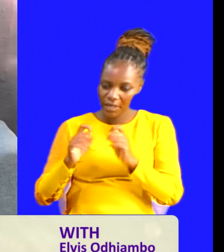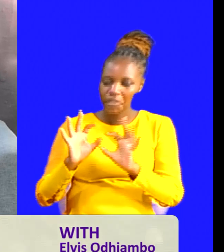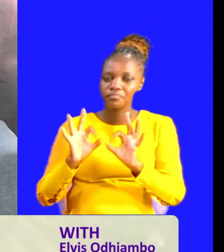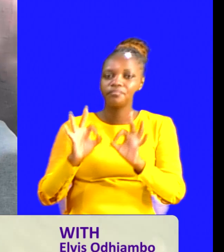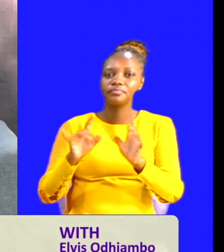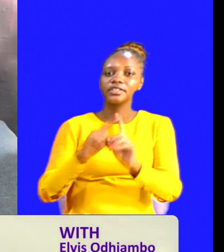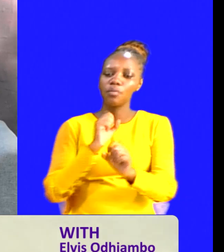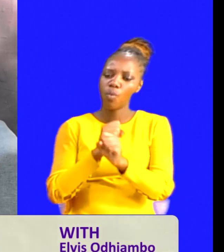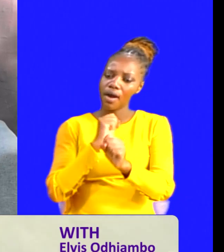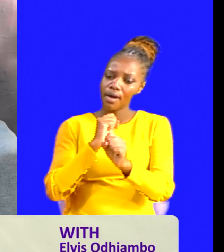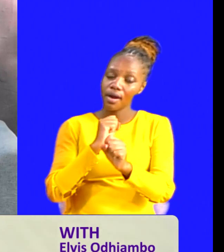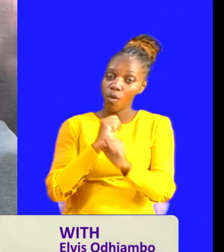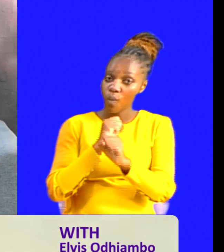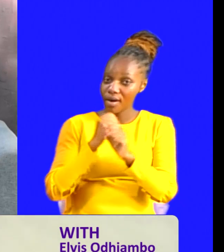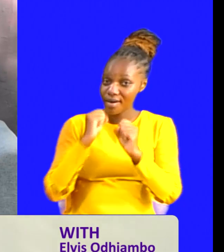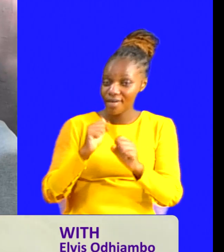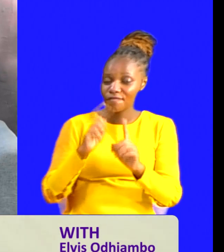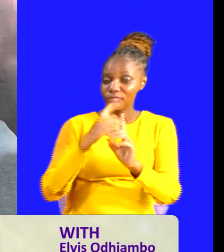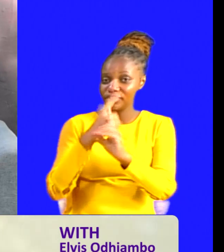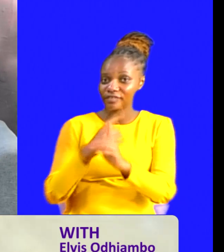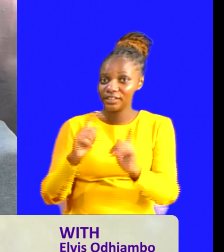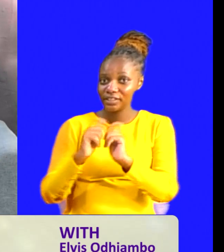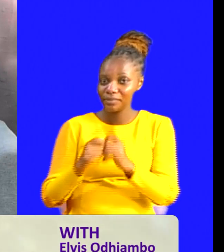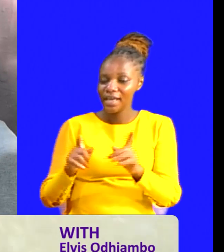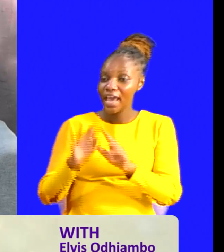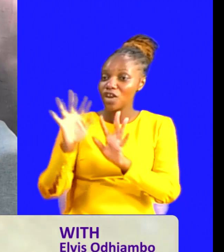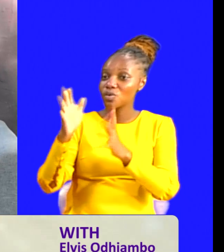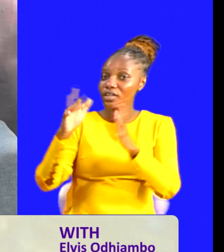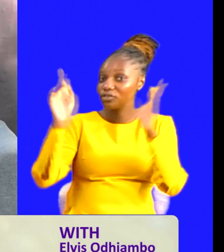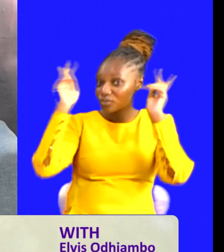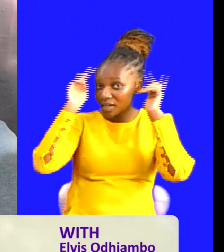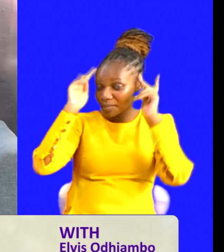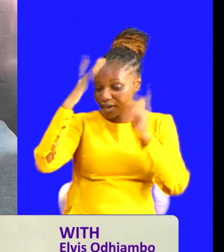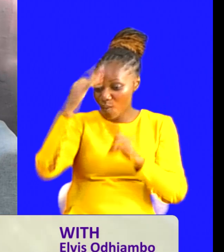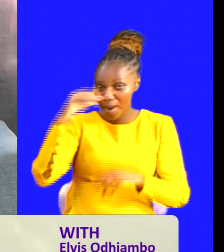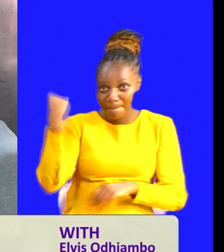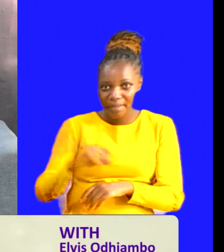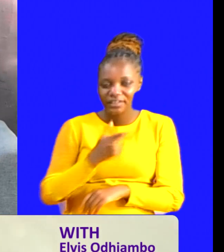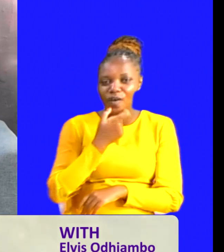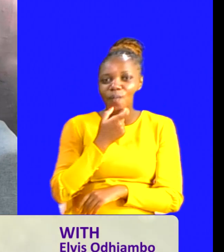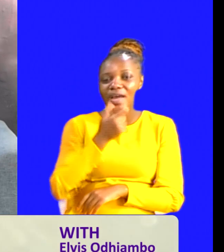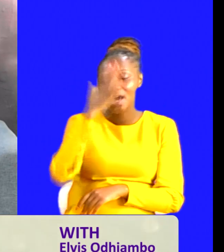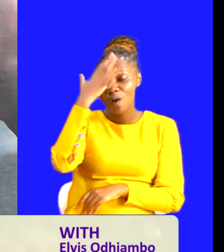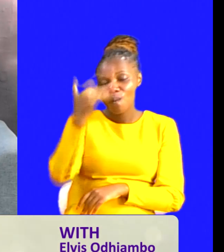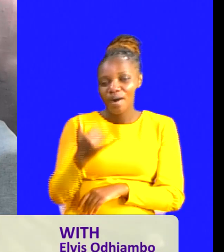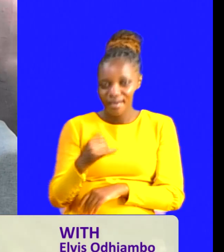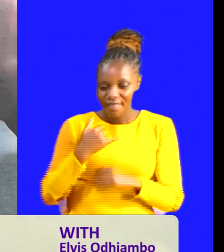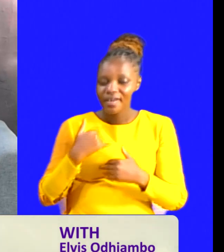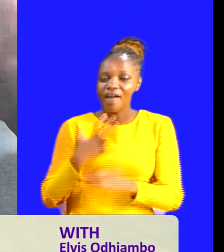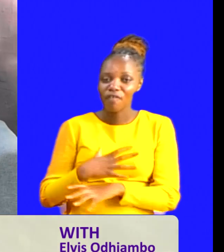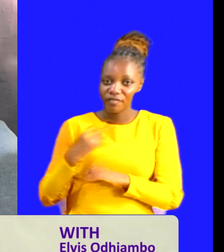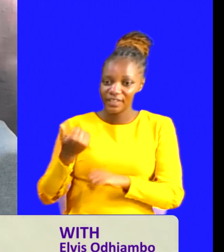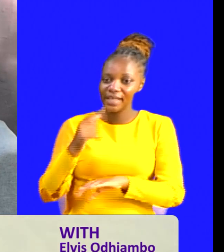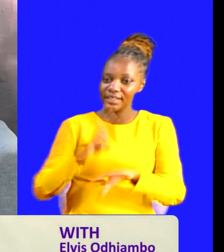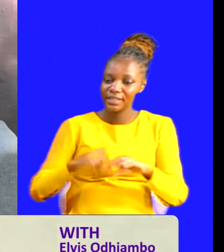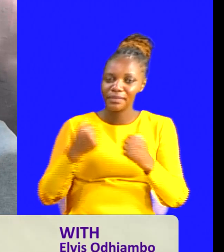different teams. And kudos to Kakamega Homeboyz for holding Gor Mahia because they are this current champions, so they have that confidence whenever they are playing